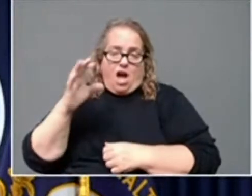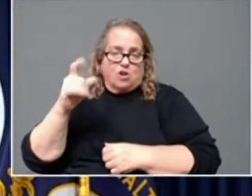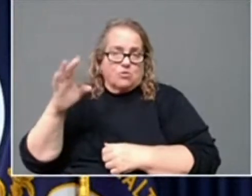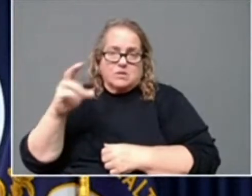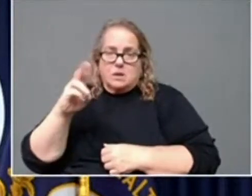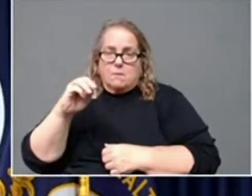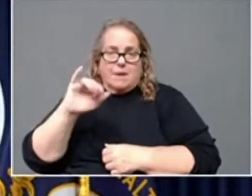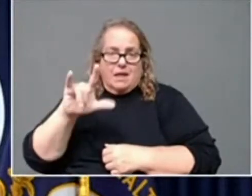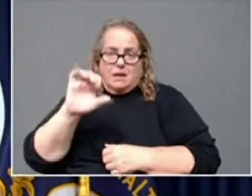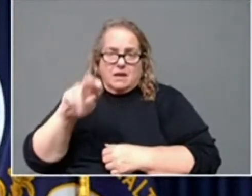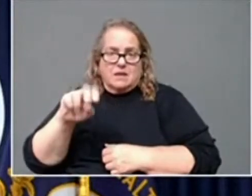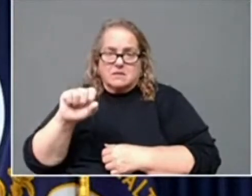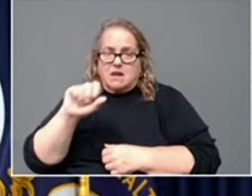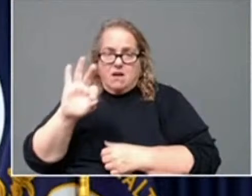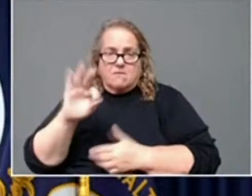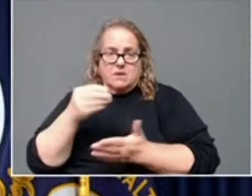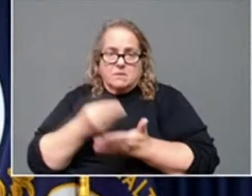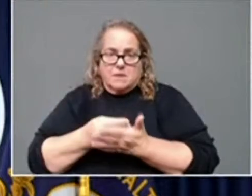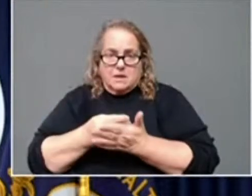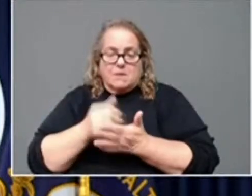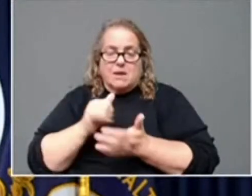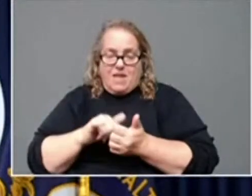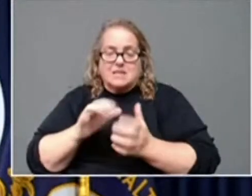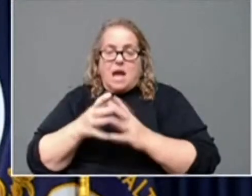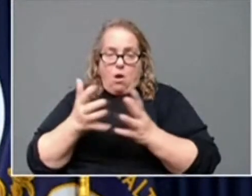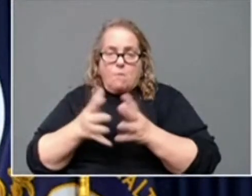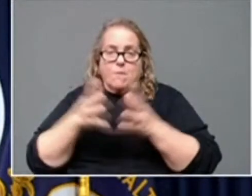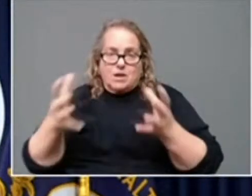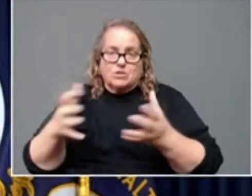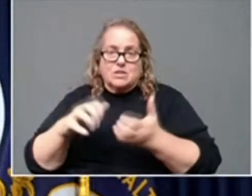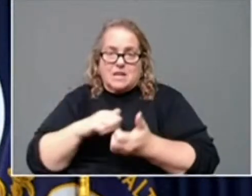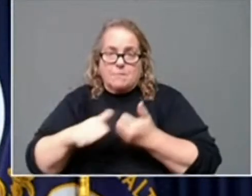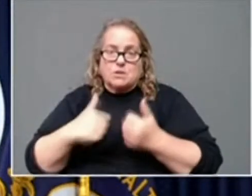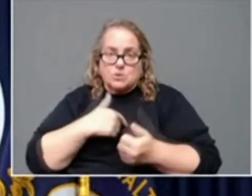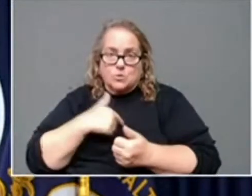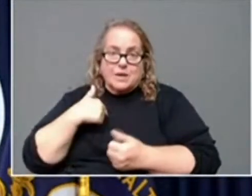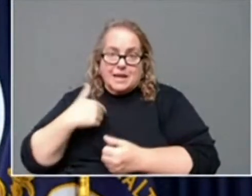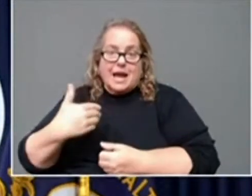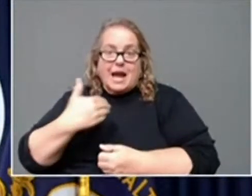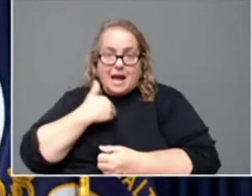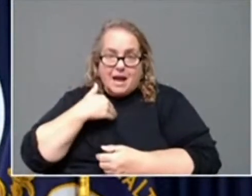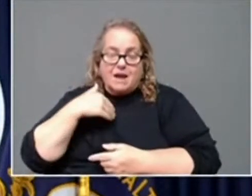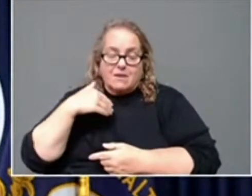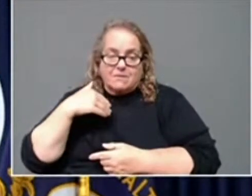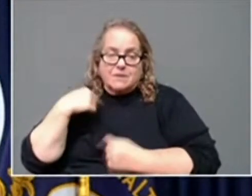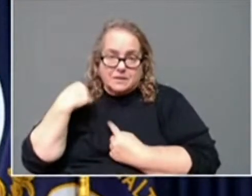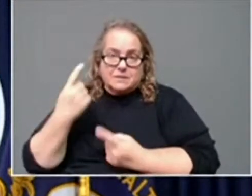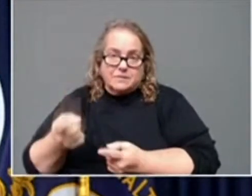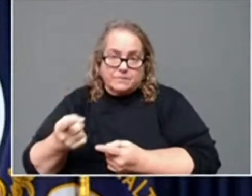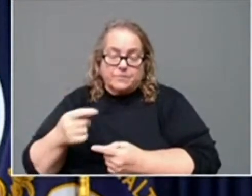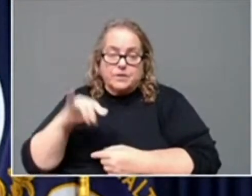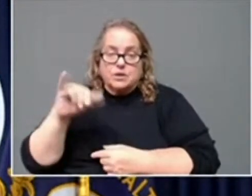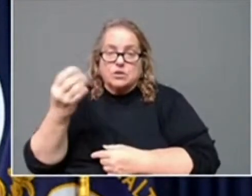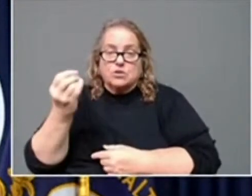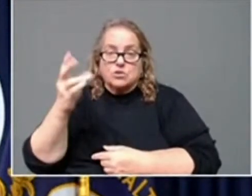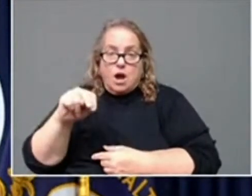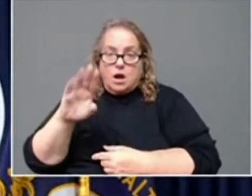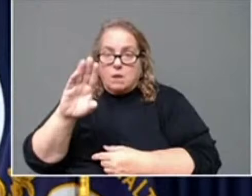that's how much damage that we have in the very, very least. John Boyle,